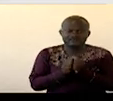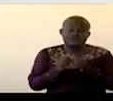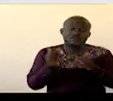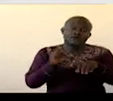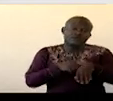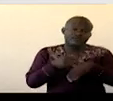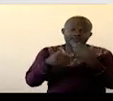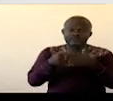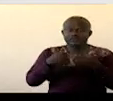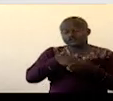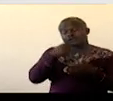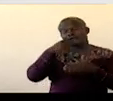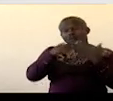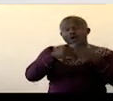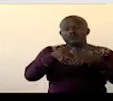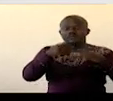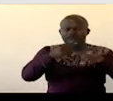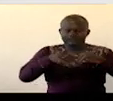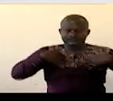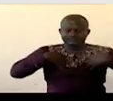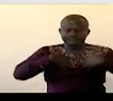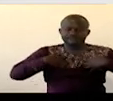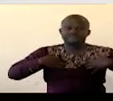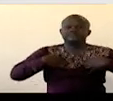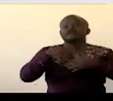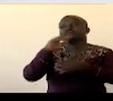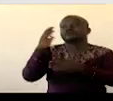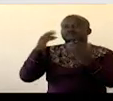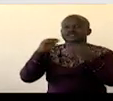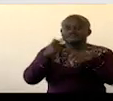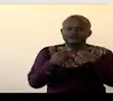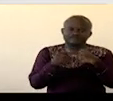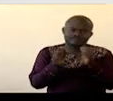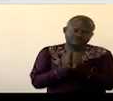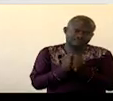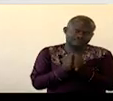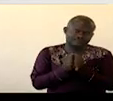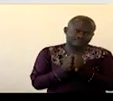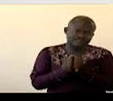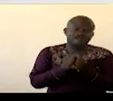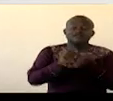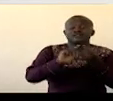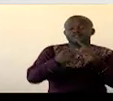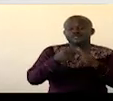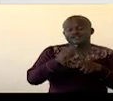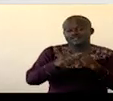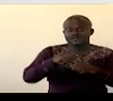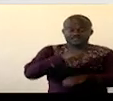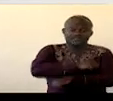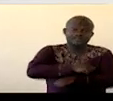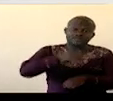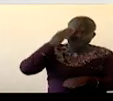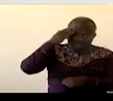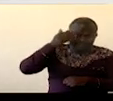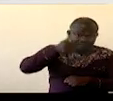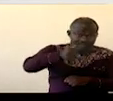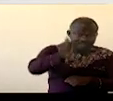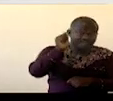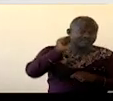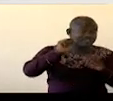about biodiversity, there are 3 types of biodiversity. Dear students, do you know these